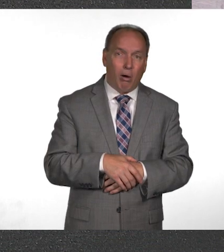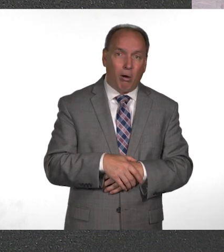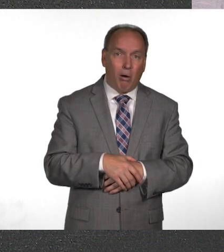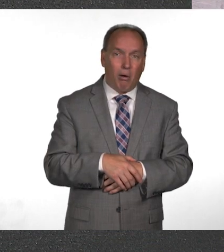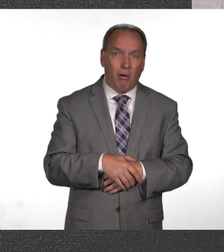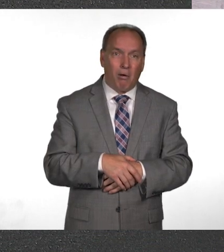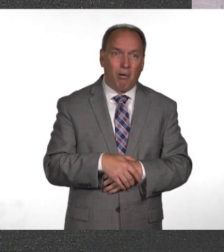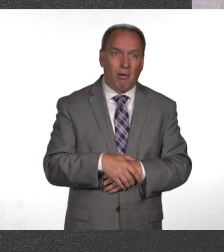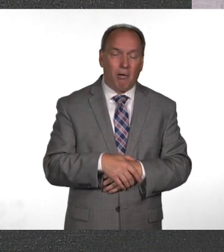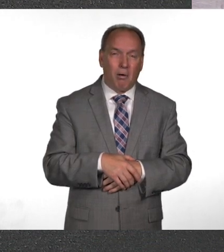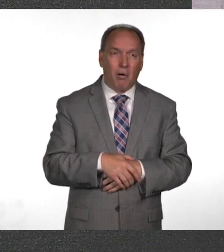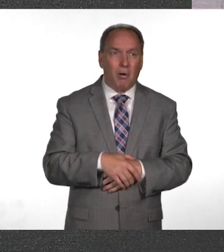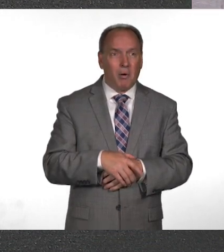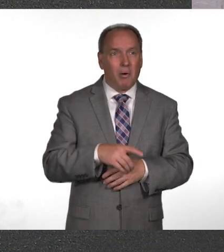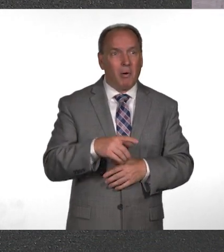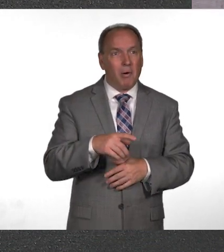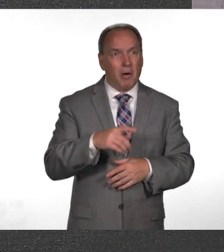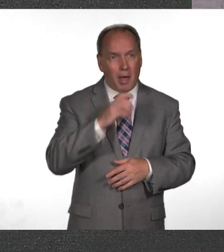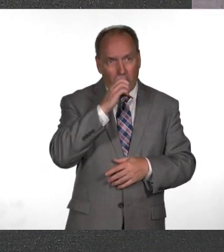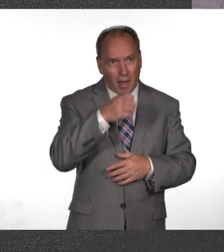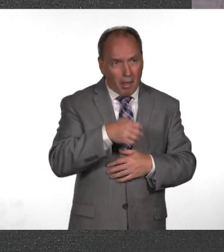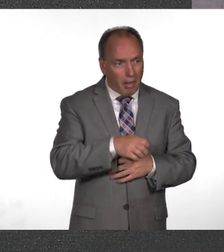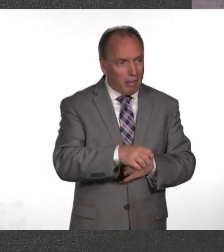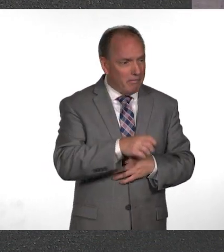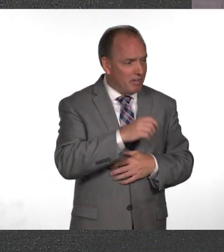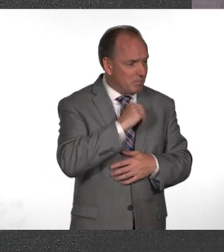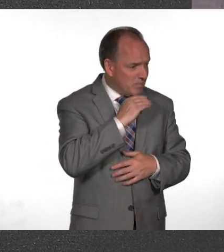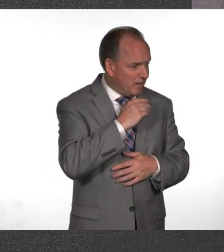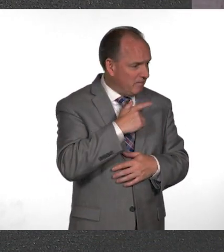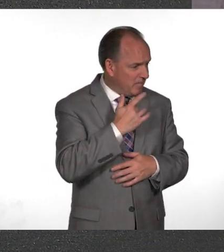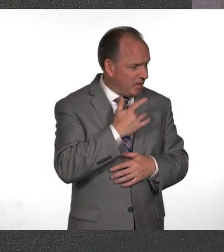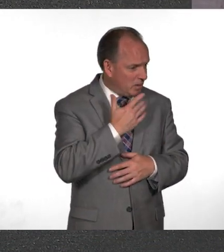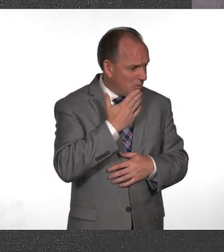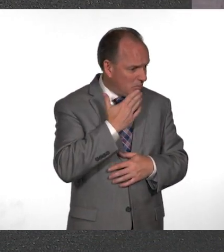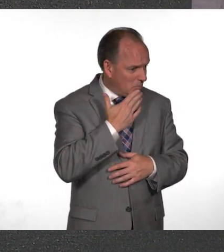Oh, look at Elephant and Piggy. How do you think they feel?